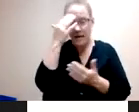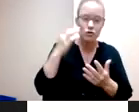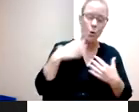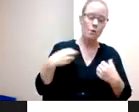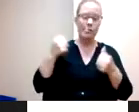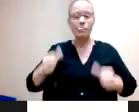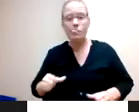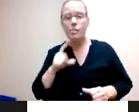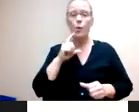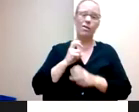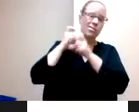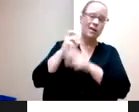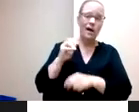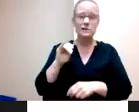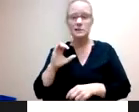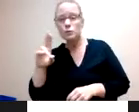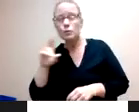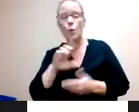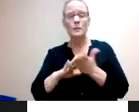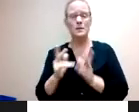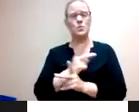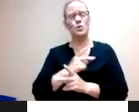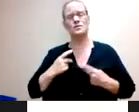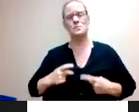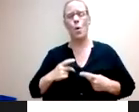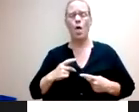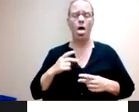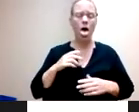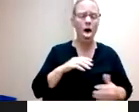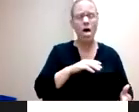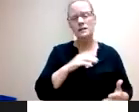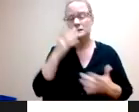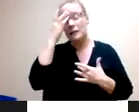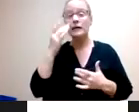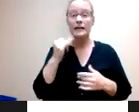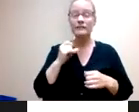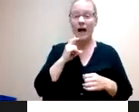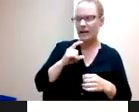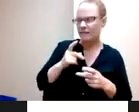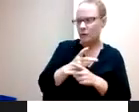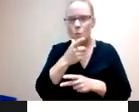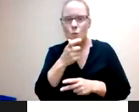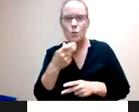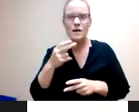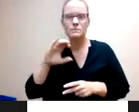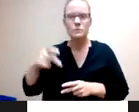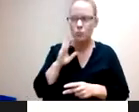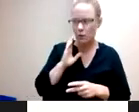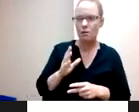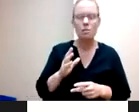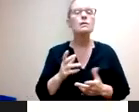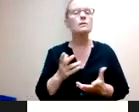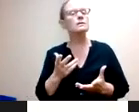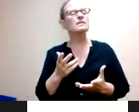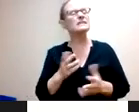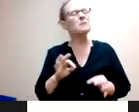ICU or get sicker with their pneumonia, et cetera. If I can capture who that important person or persons are.